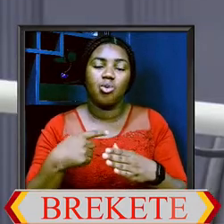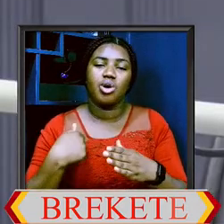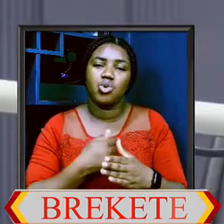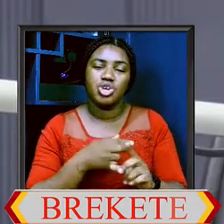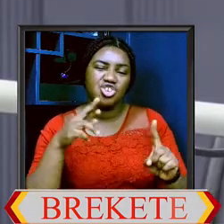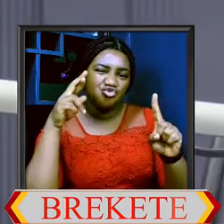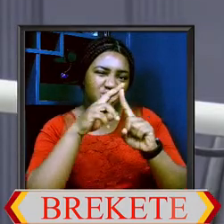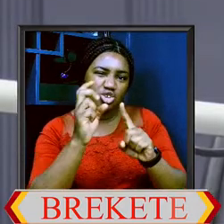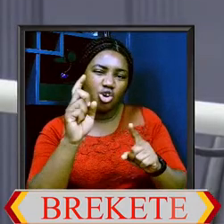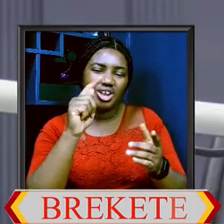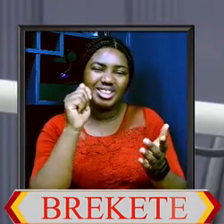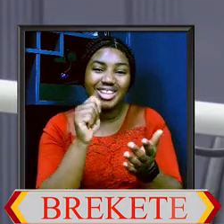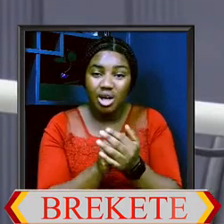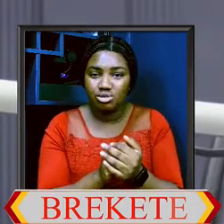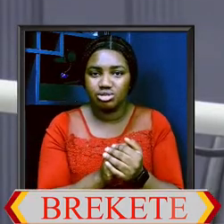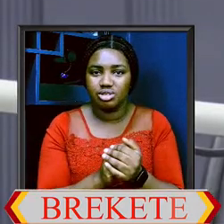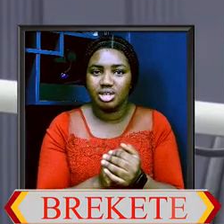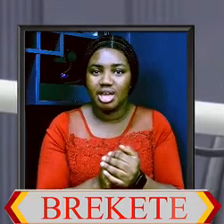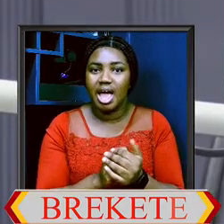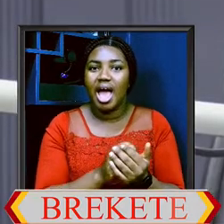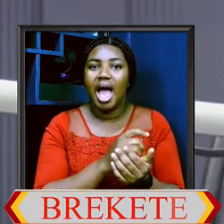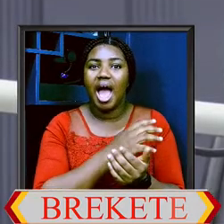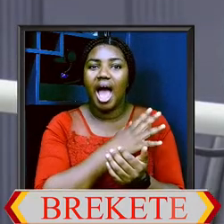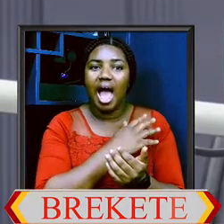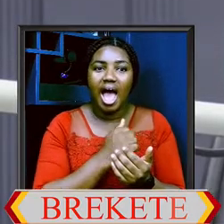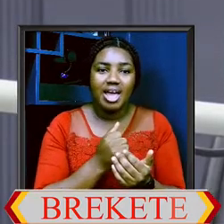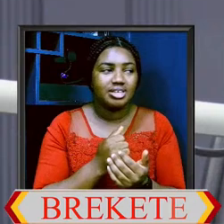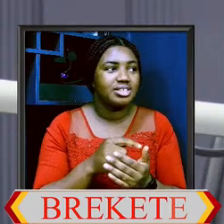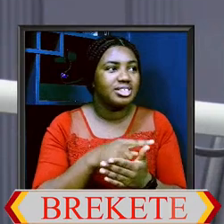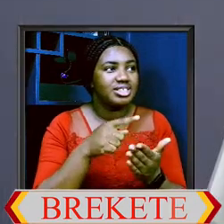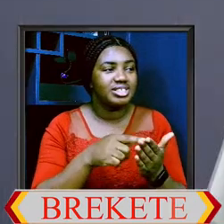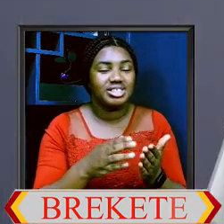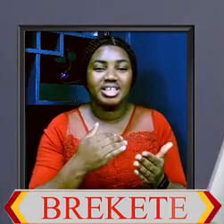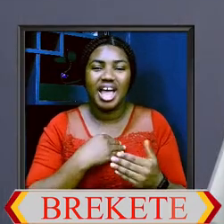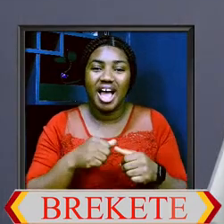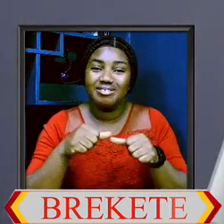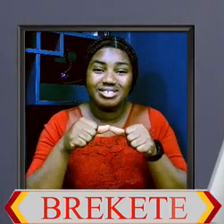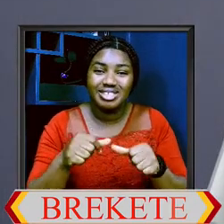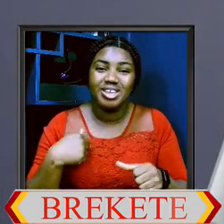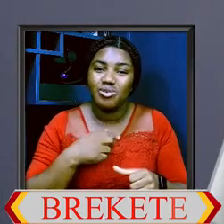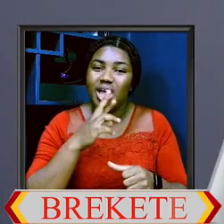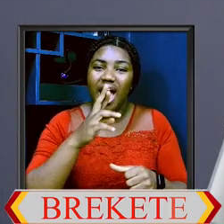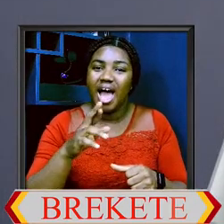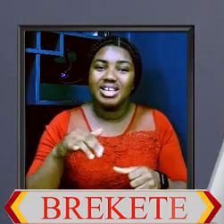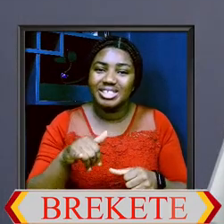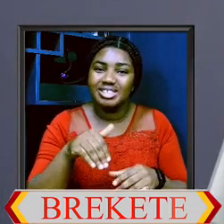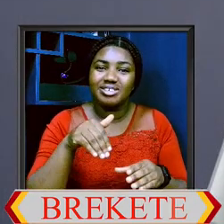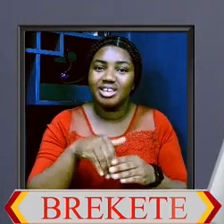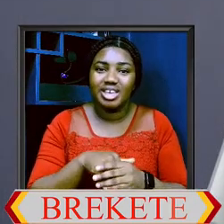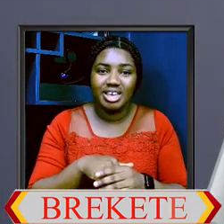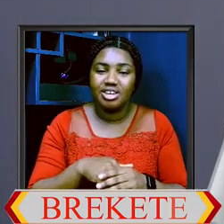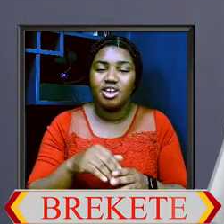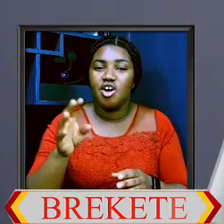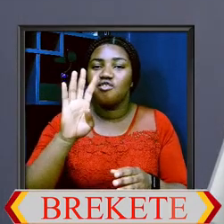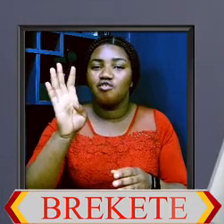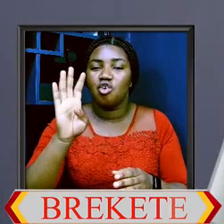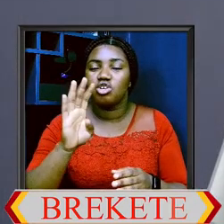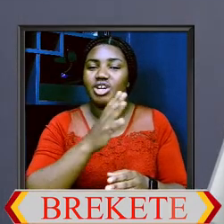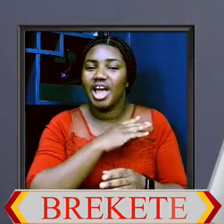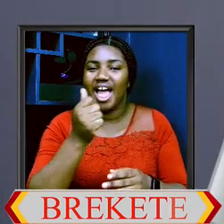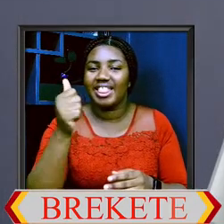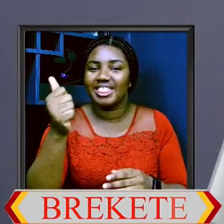subscribers and this thing don't take we still there for 410,000 subscribers but when we get this